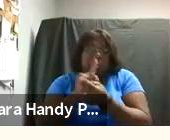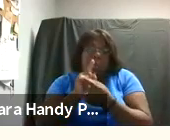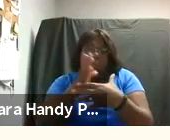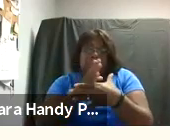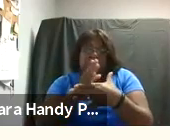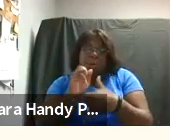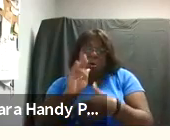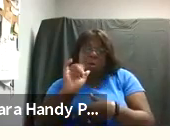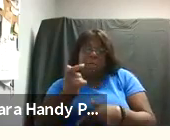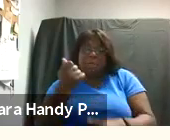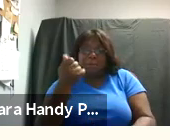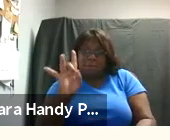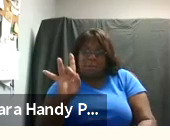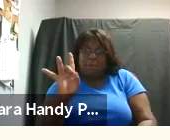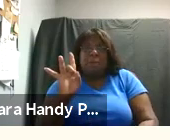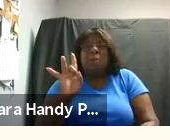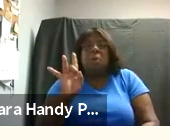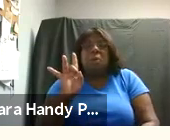August 18th,